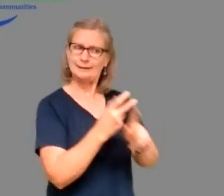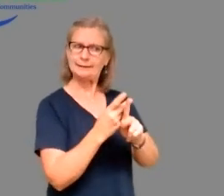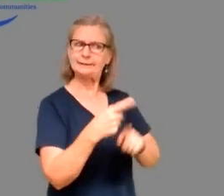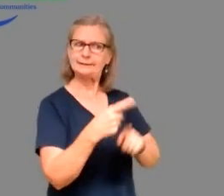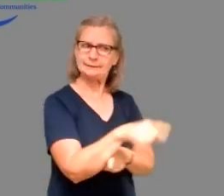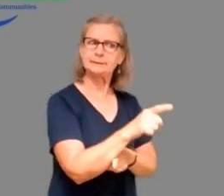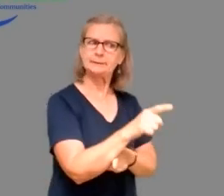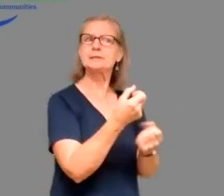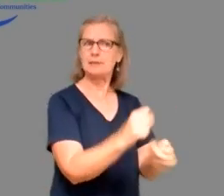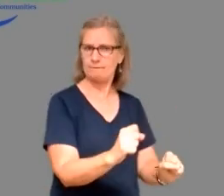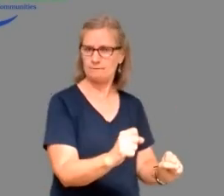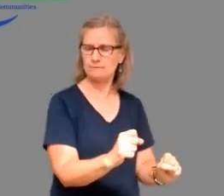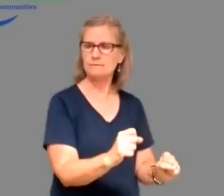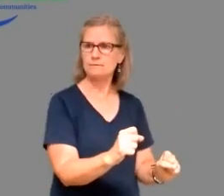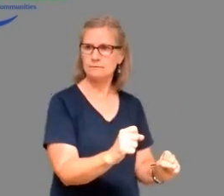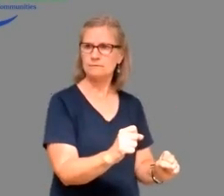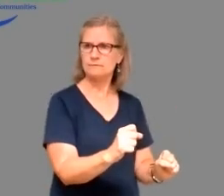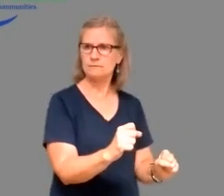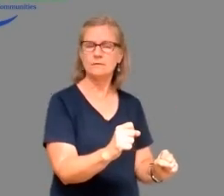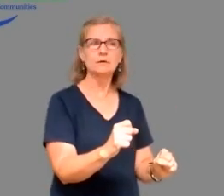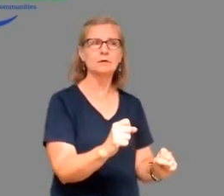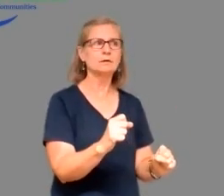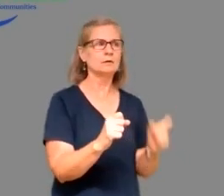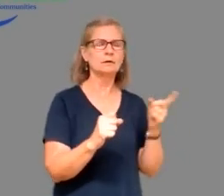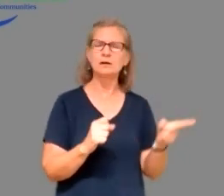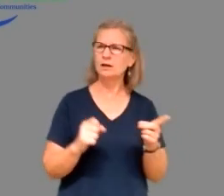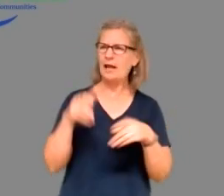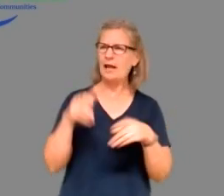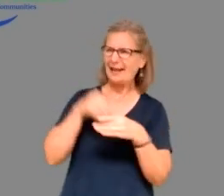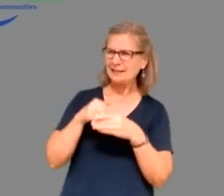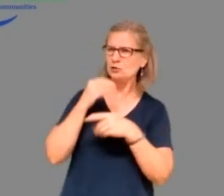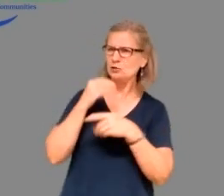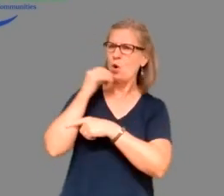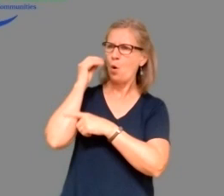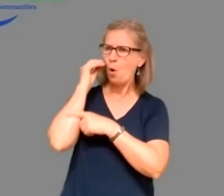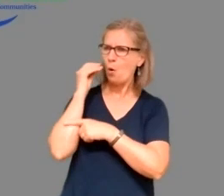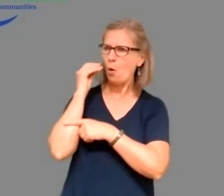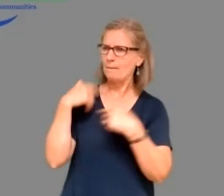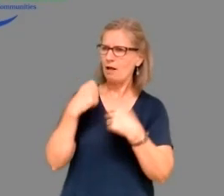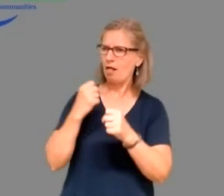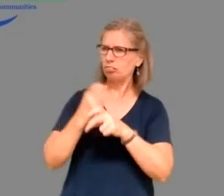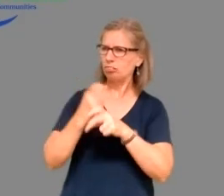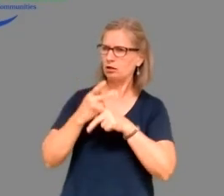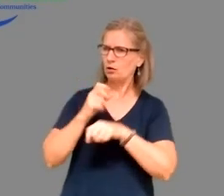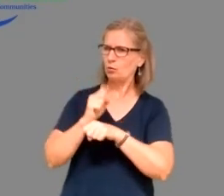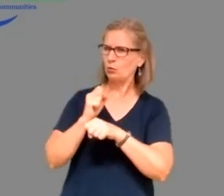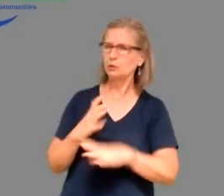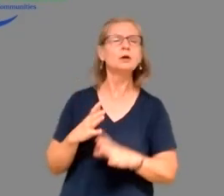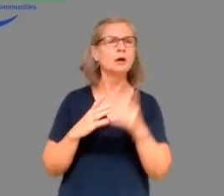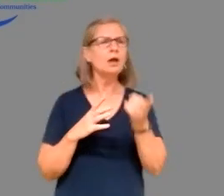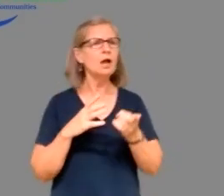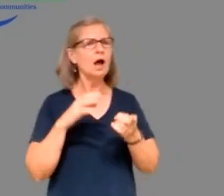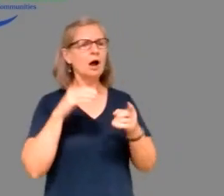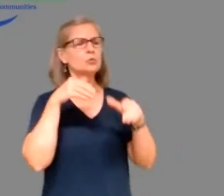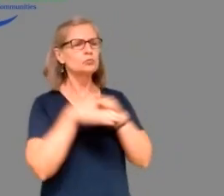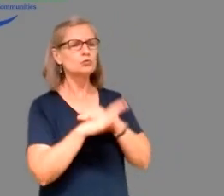Yeah, so I'm guessing she goes in and takes care of her client, whoever that person is.